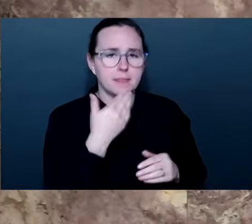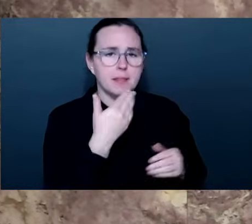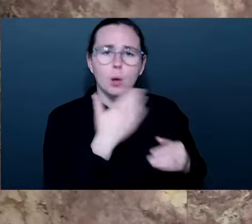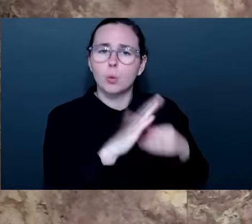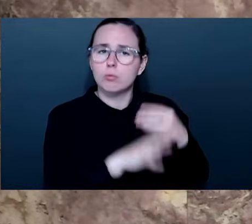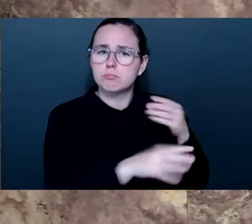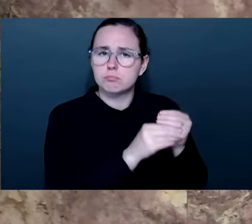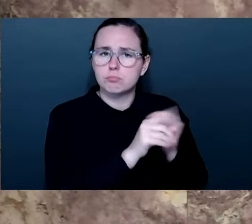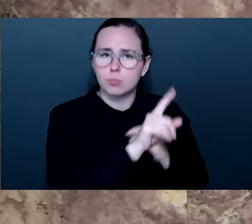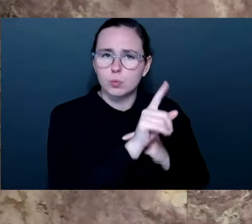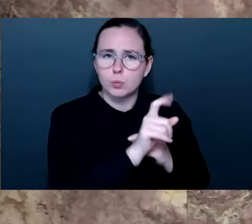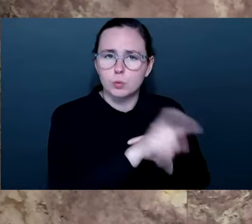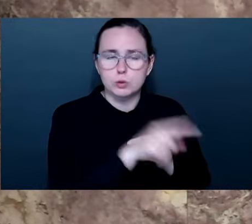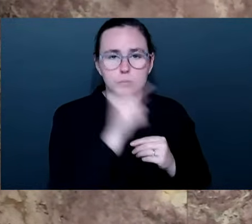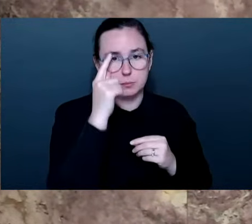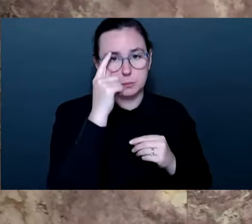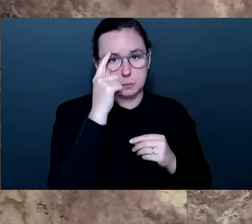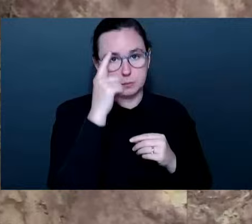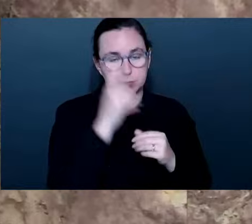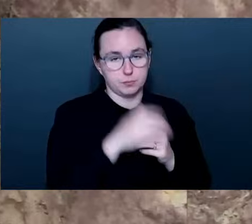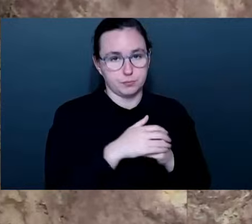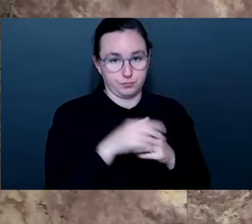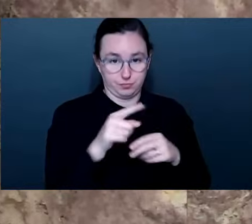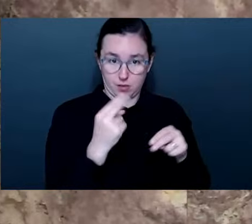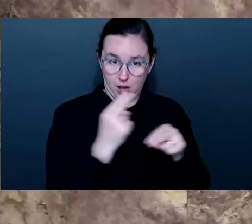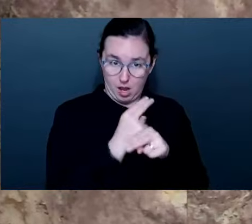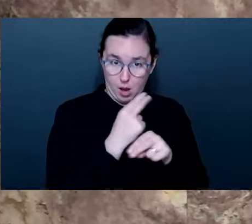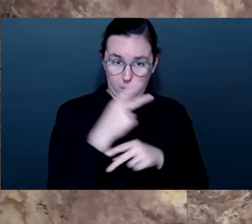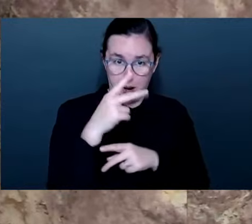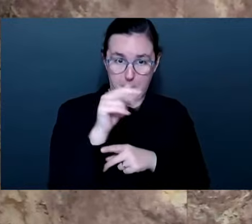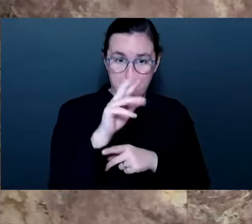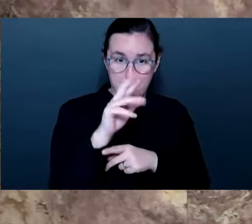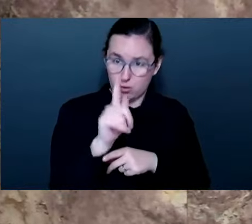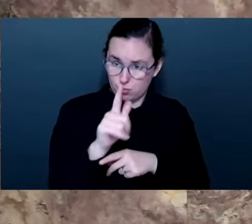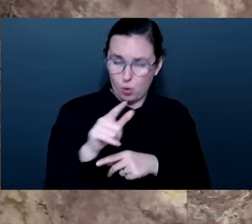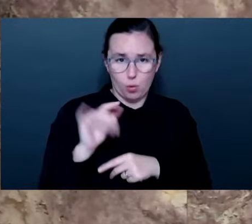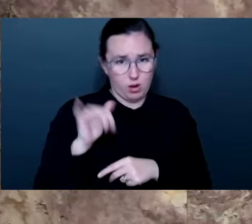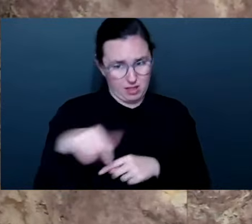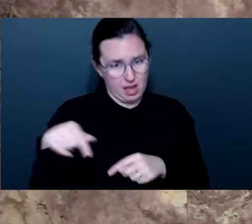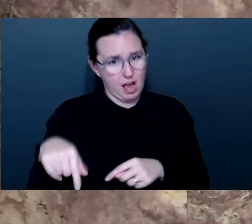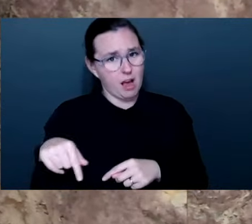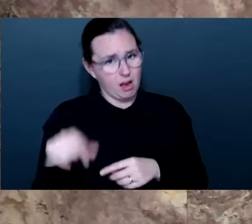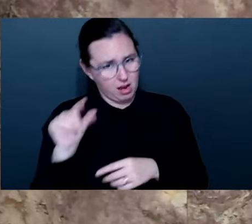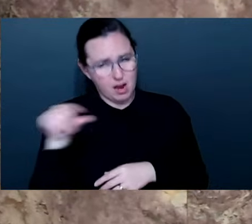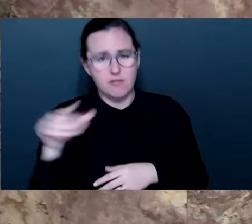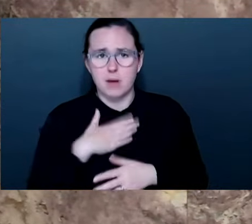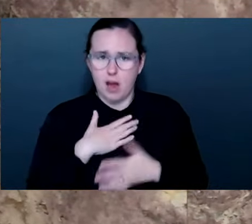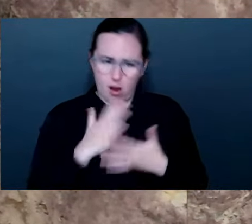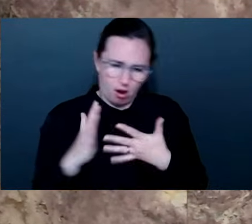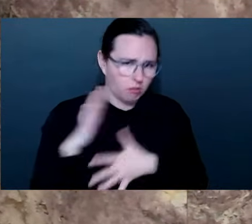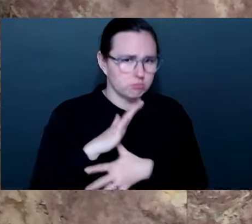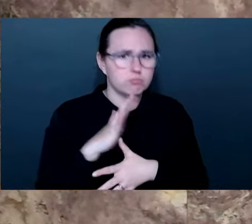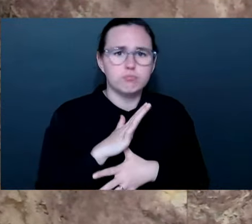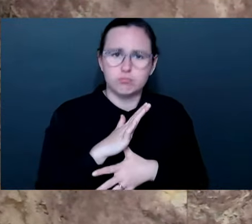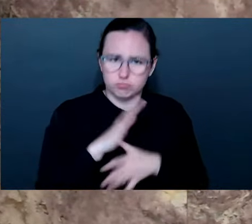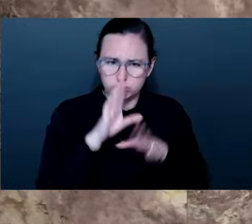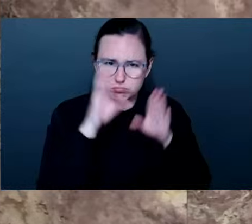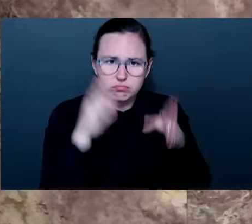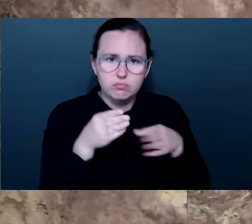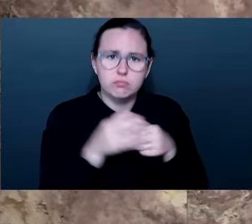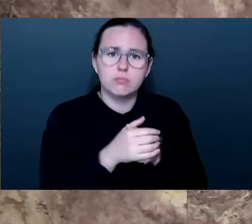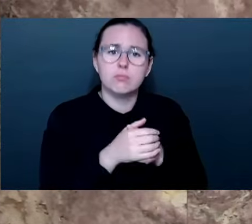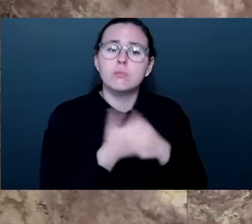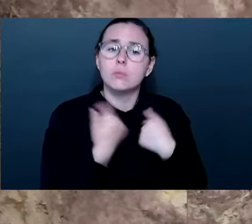the province. It was part of the historic investment that the province has made of over